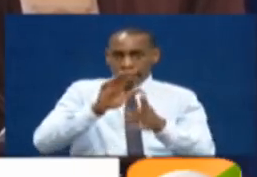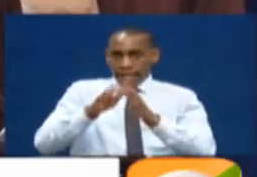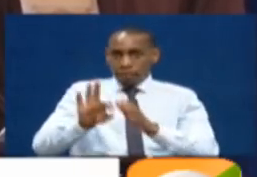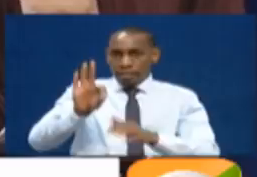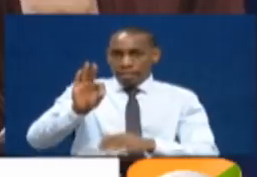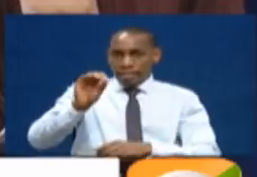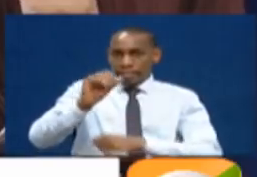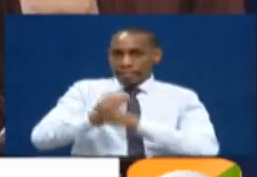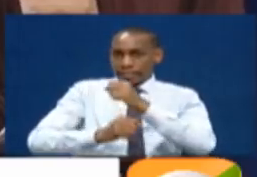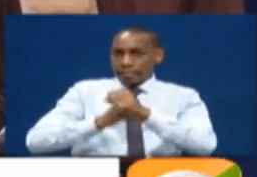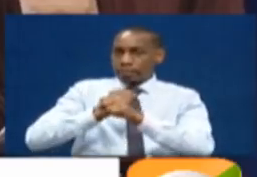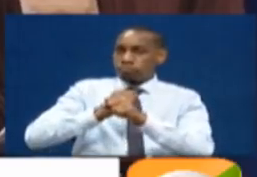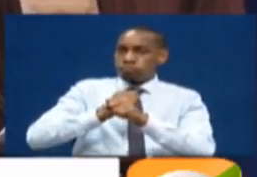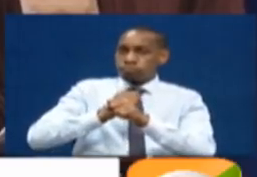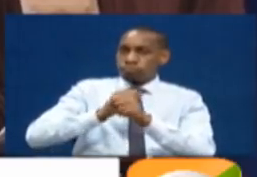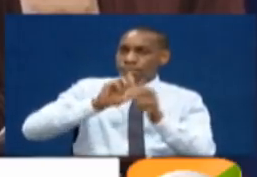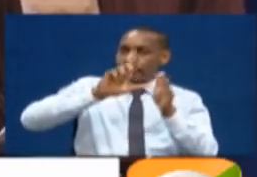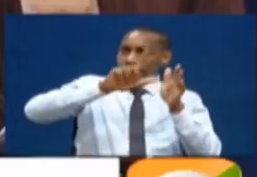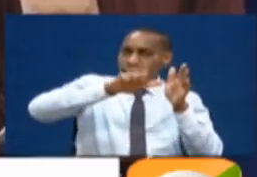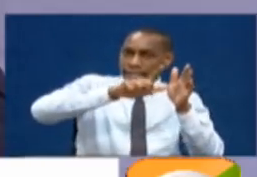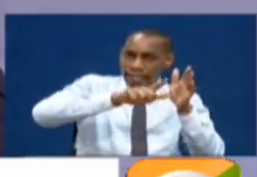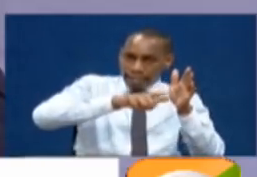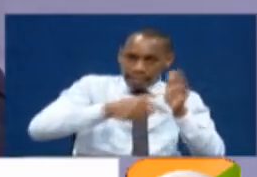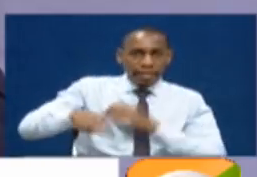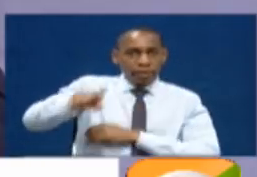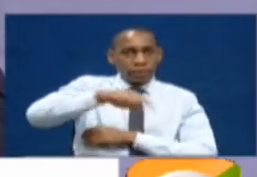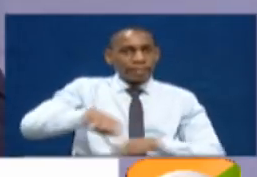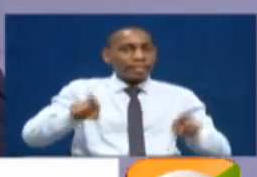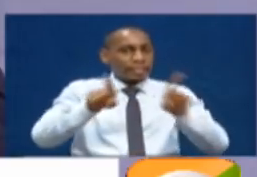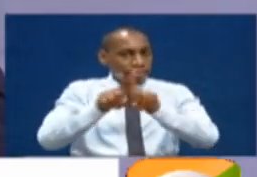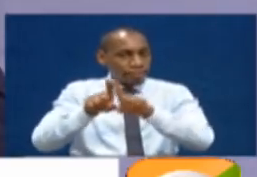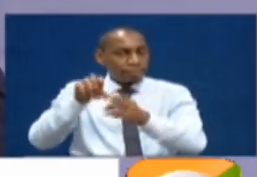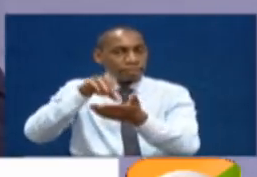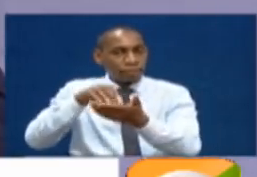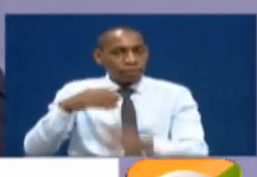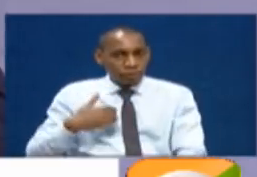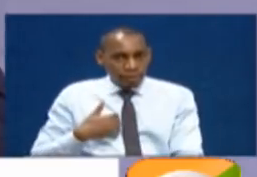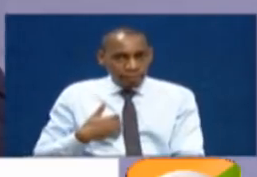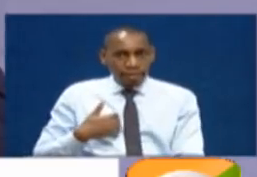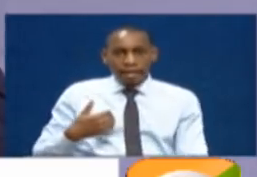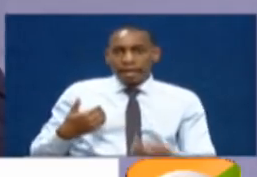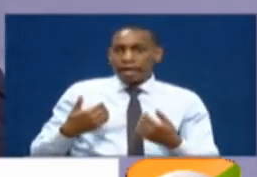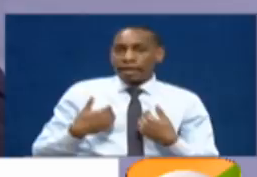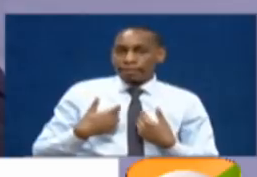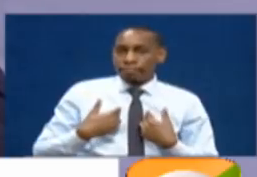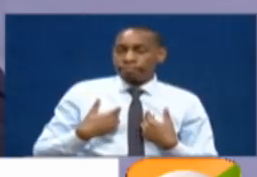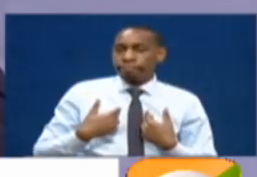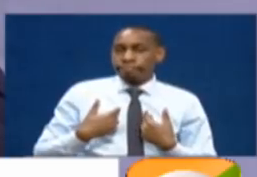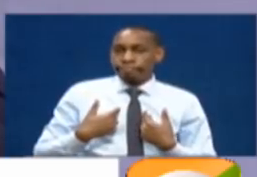later or thereabout, we are back to that spot. We have excessive